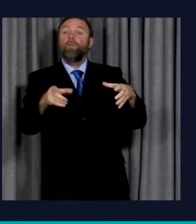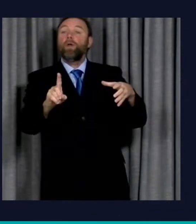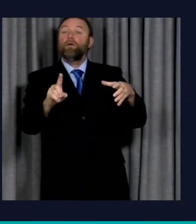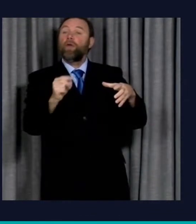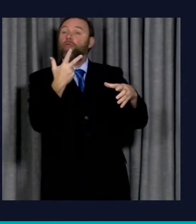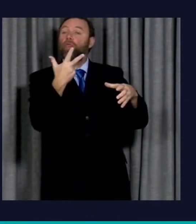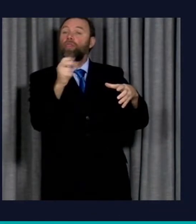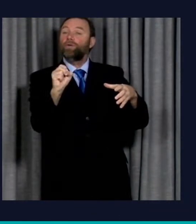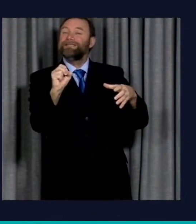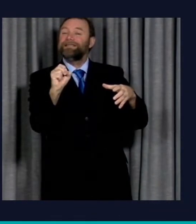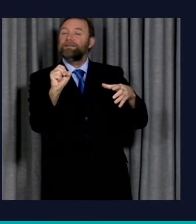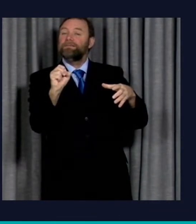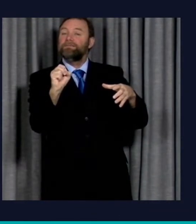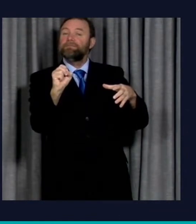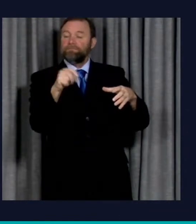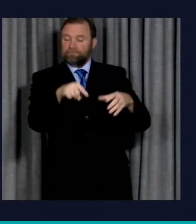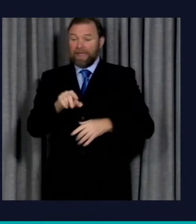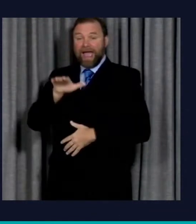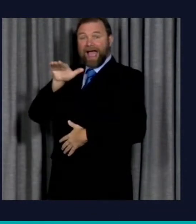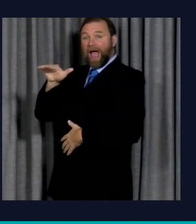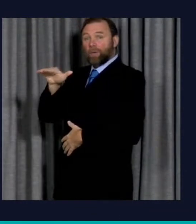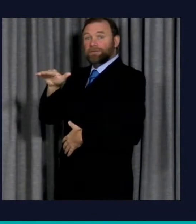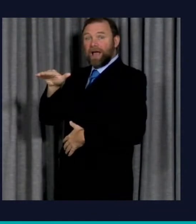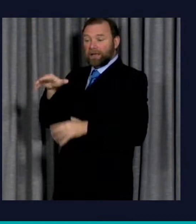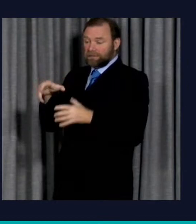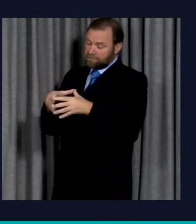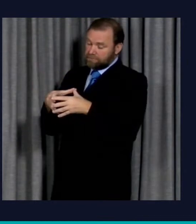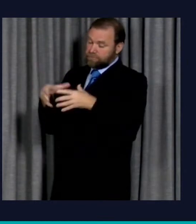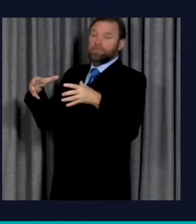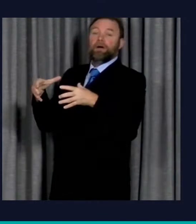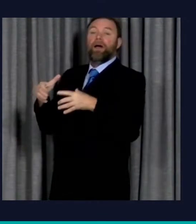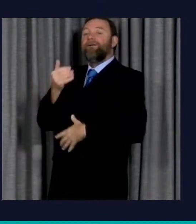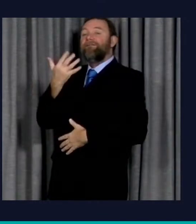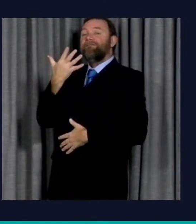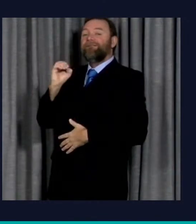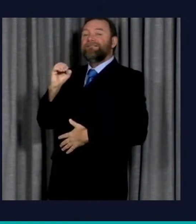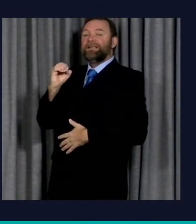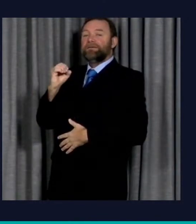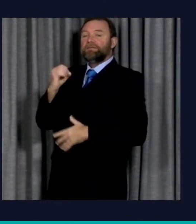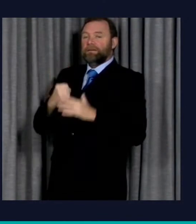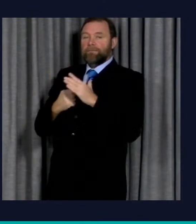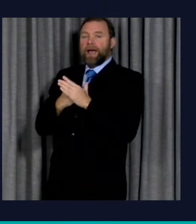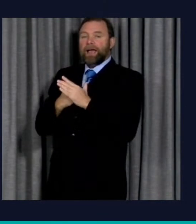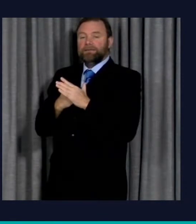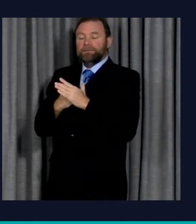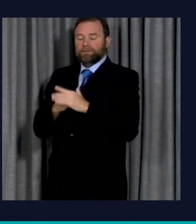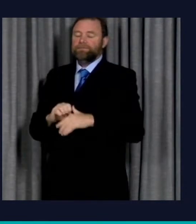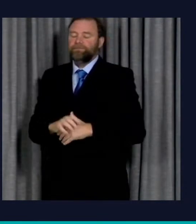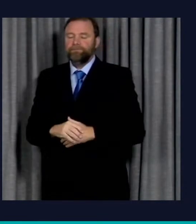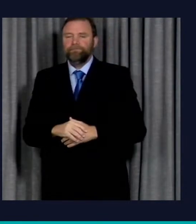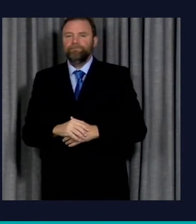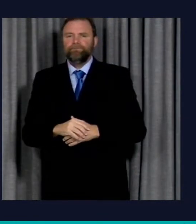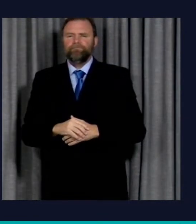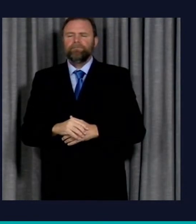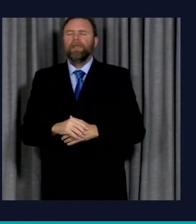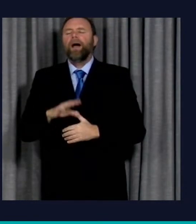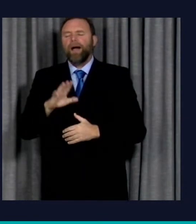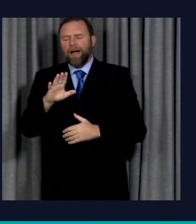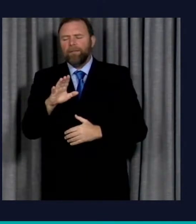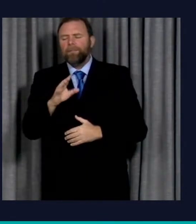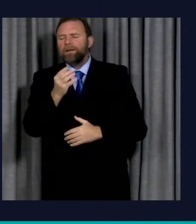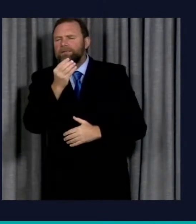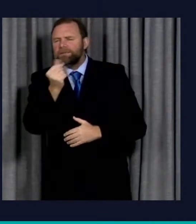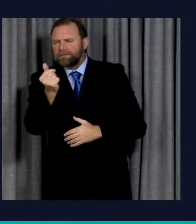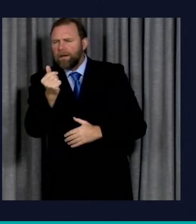at 30, and 50 people will be able to meet outdoors. There will be an exception for